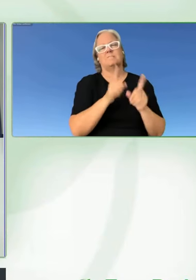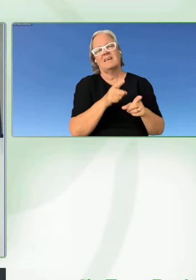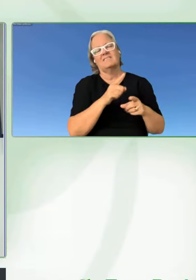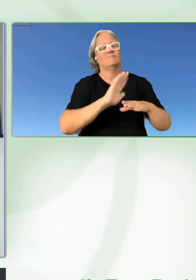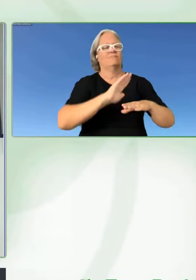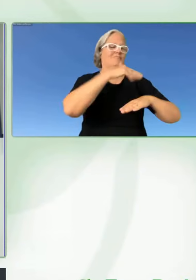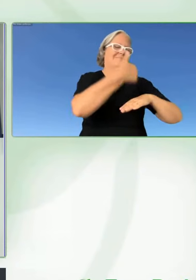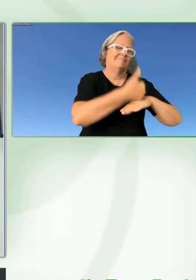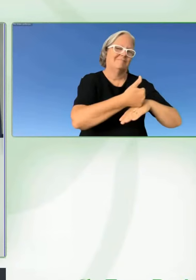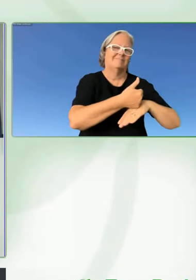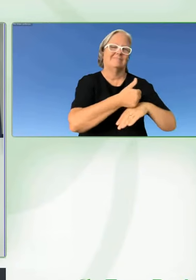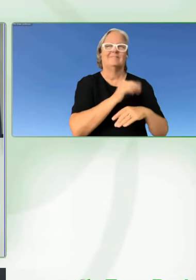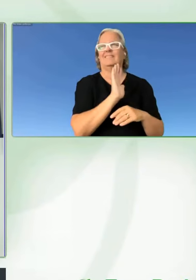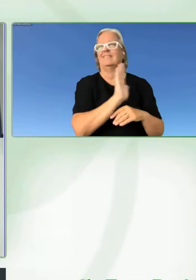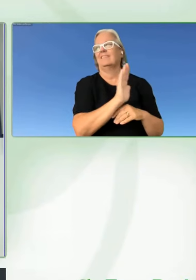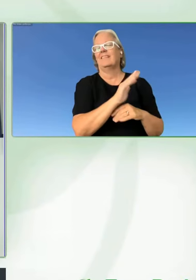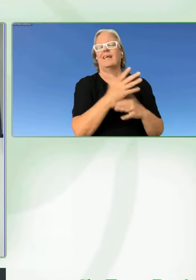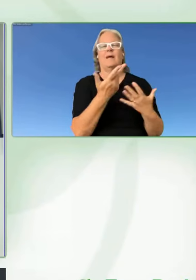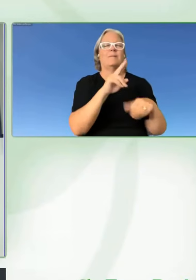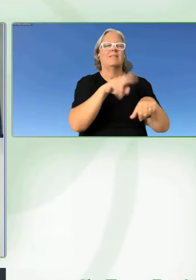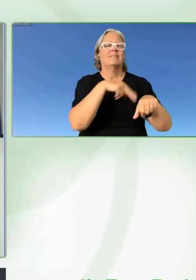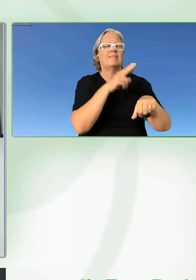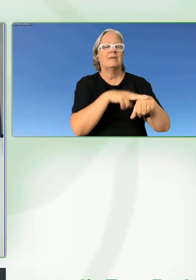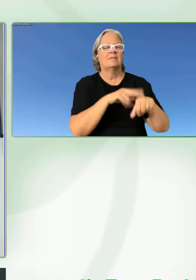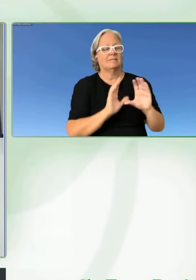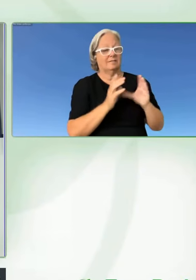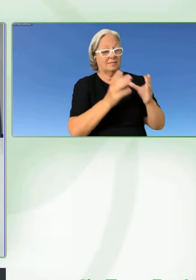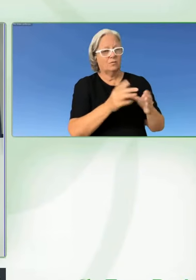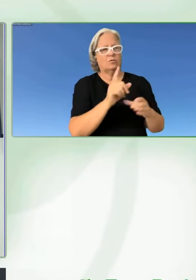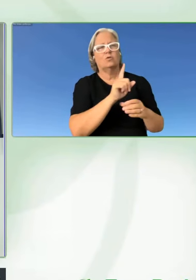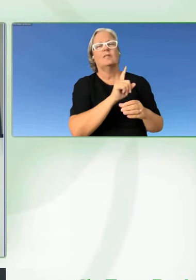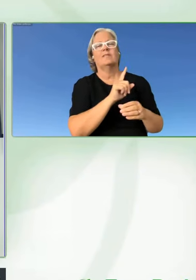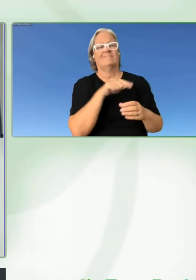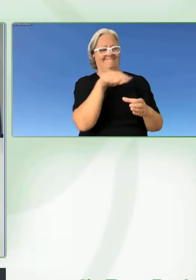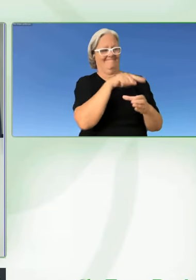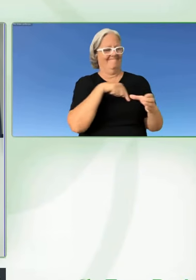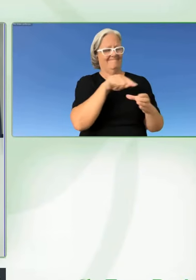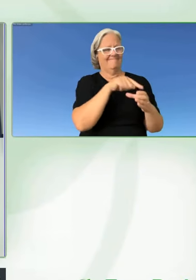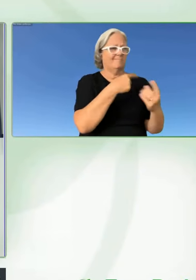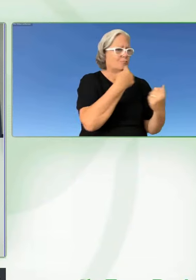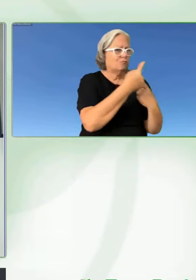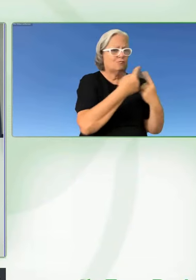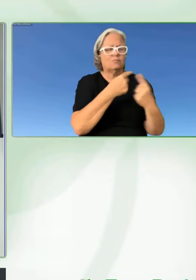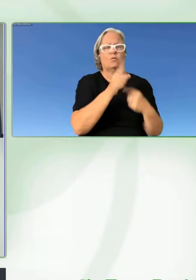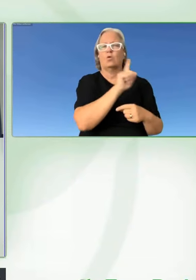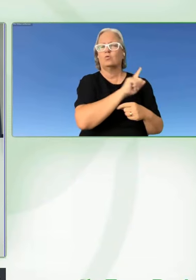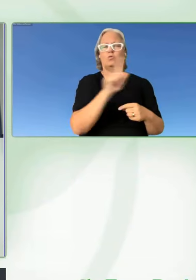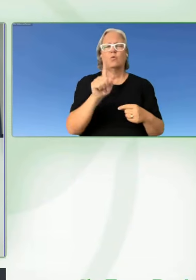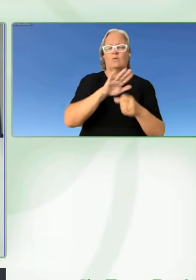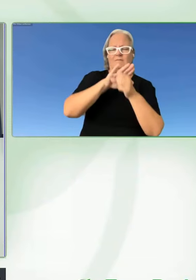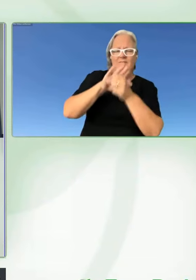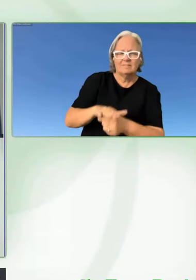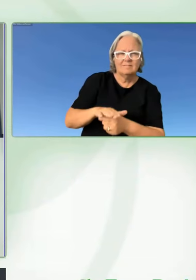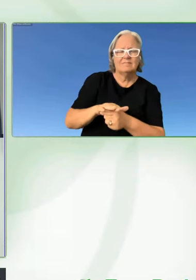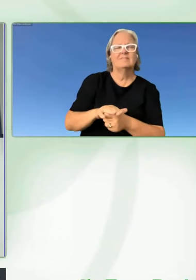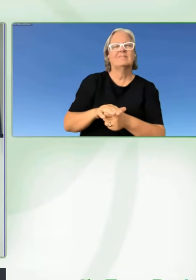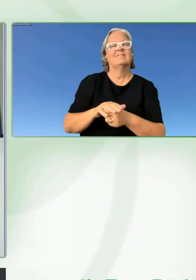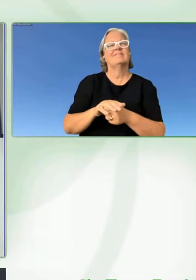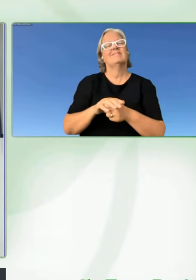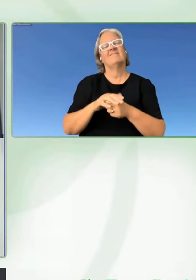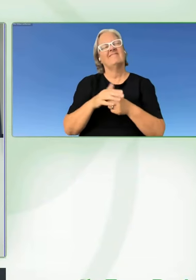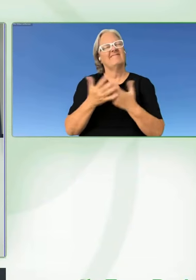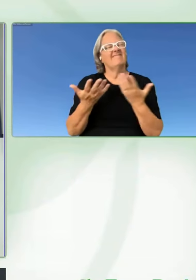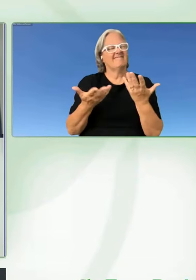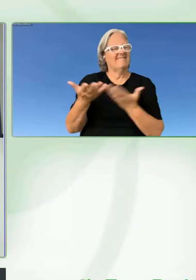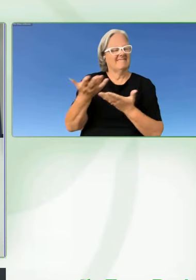combat discrimination in the workplace and on the grounds on sex, yet the mandate and the competencies of these bodies